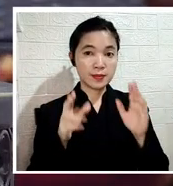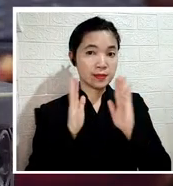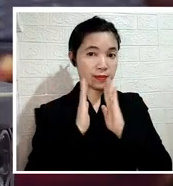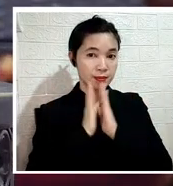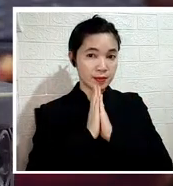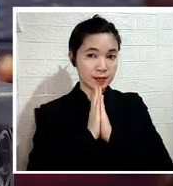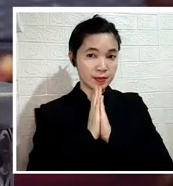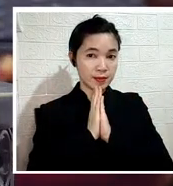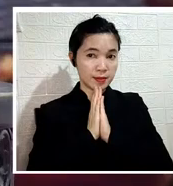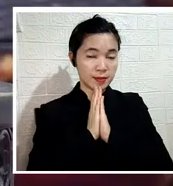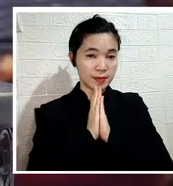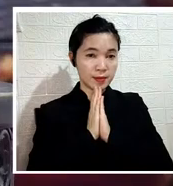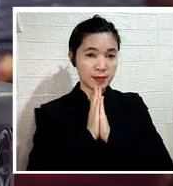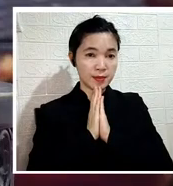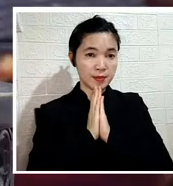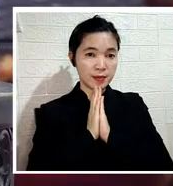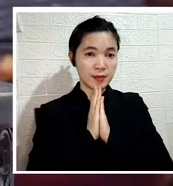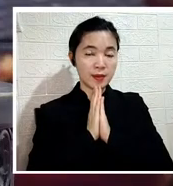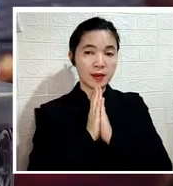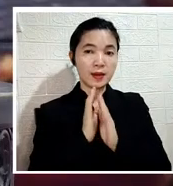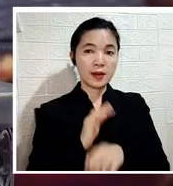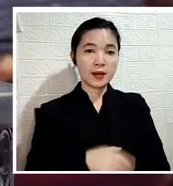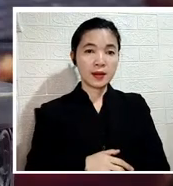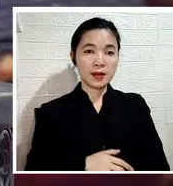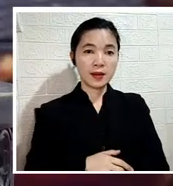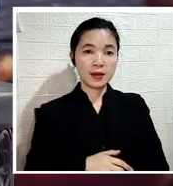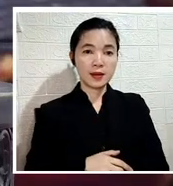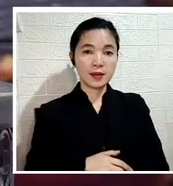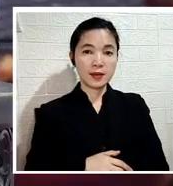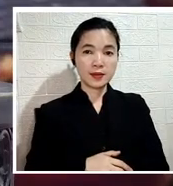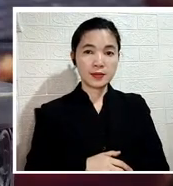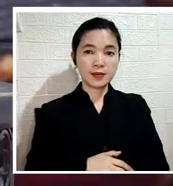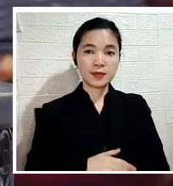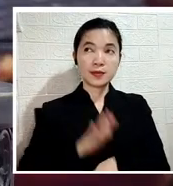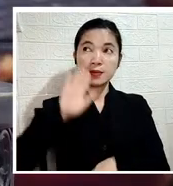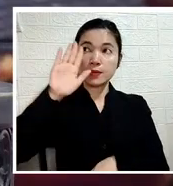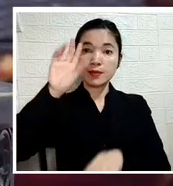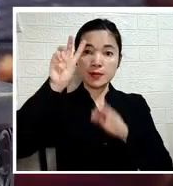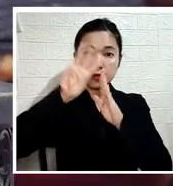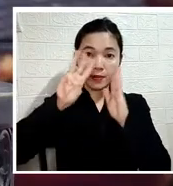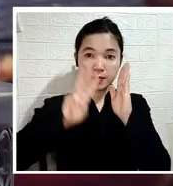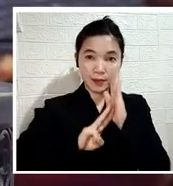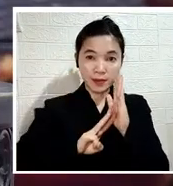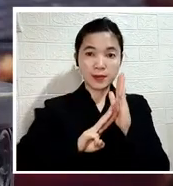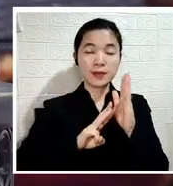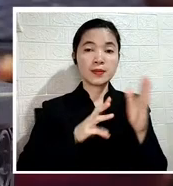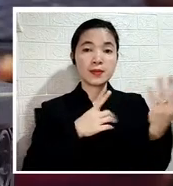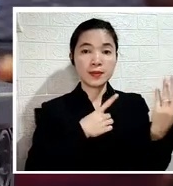pray this every day. Your will be done.